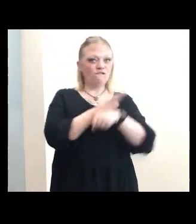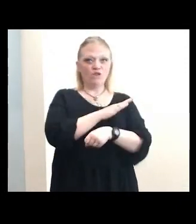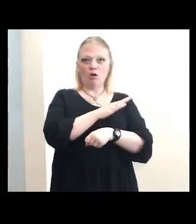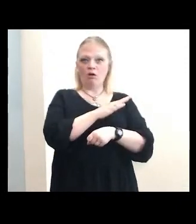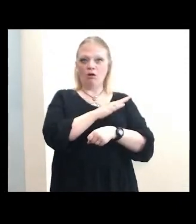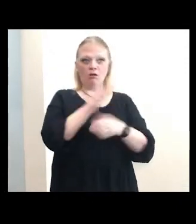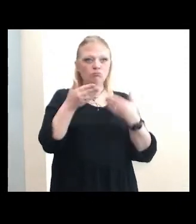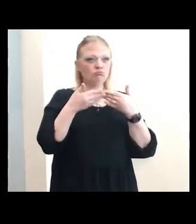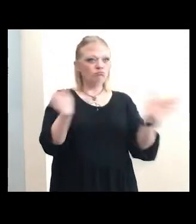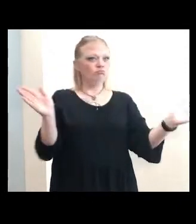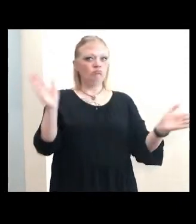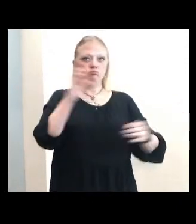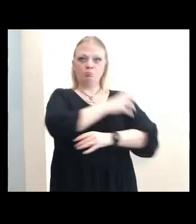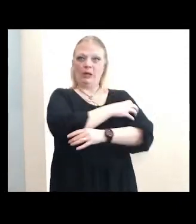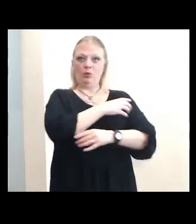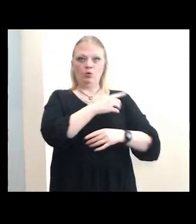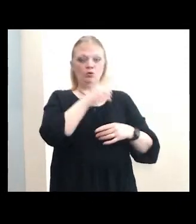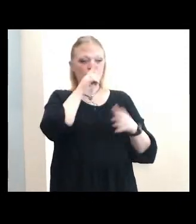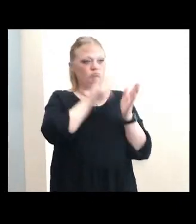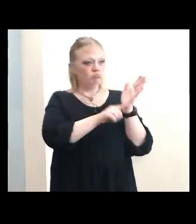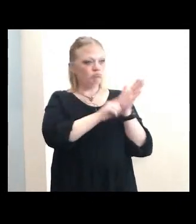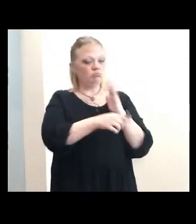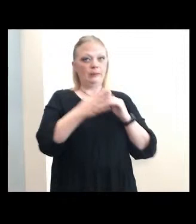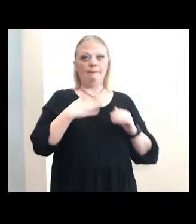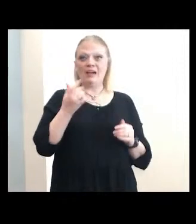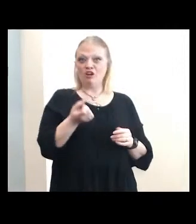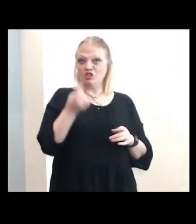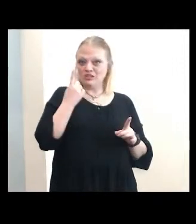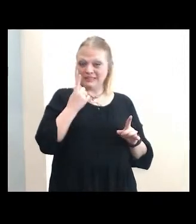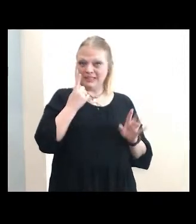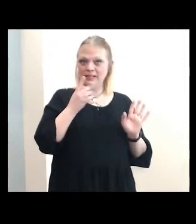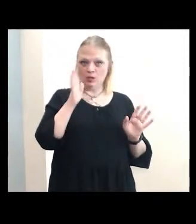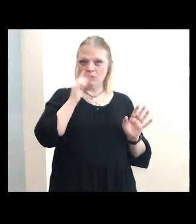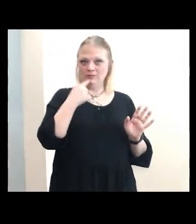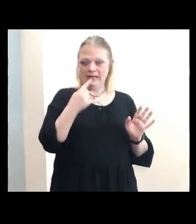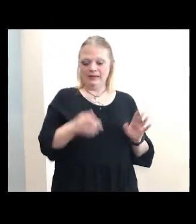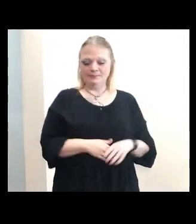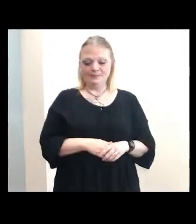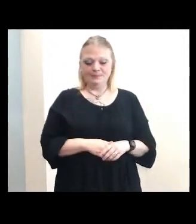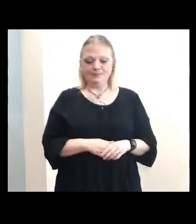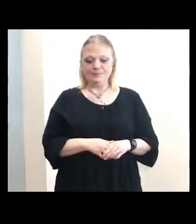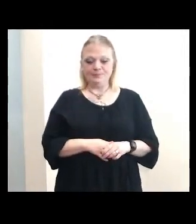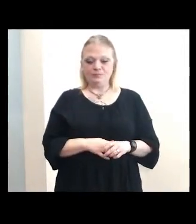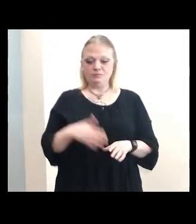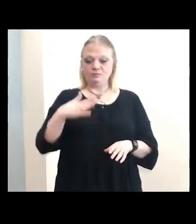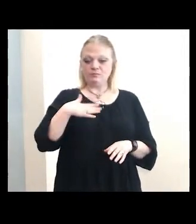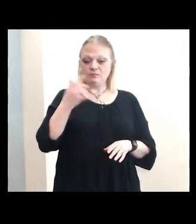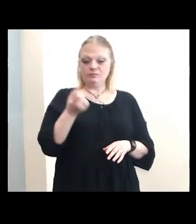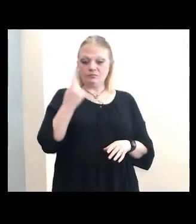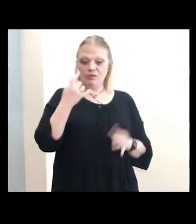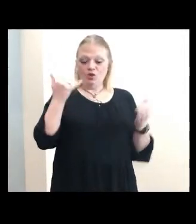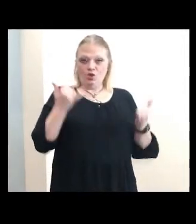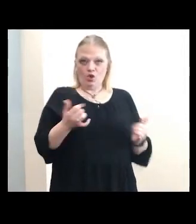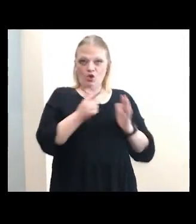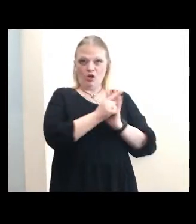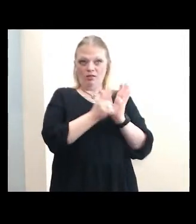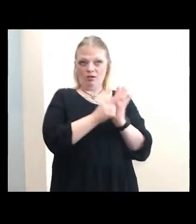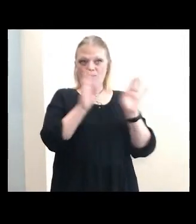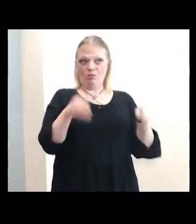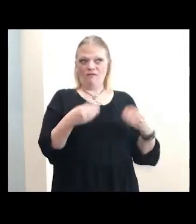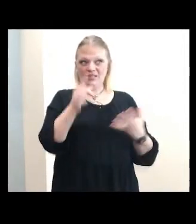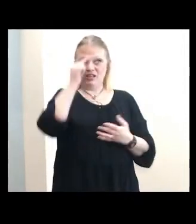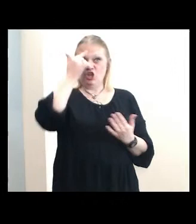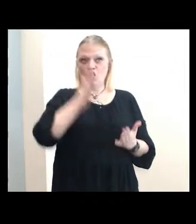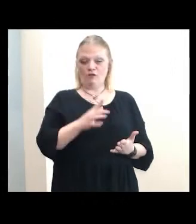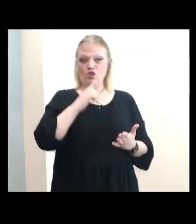power to investigate. It's my understanding, I'll say this, it's my understanding the current law provides that the governor